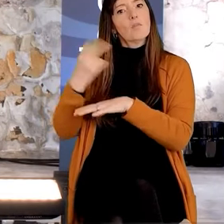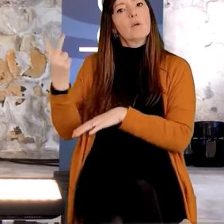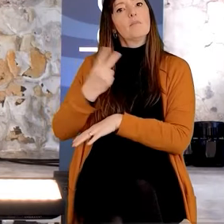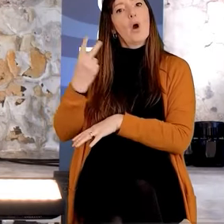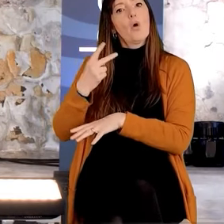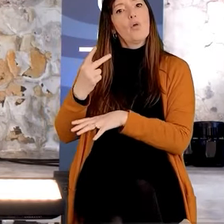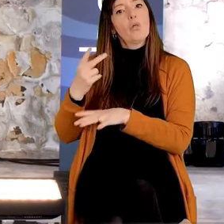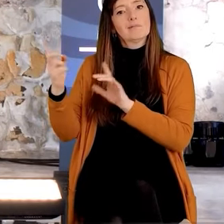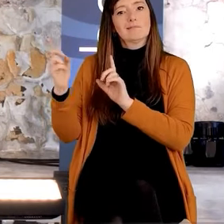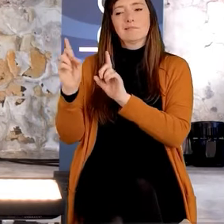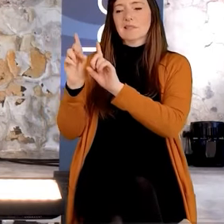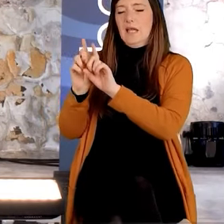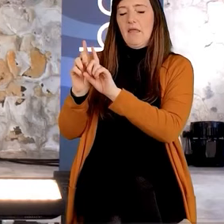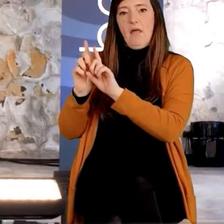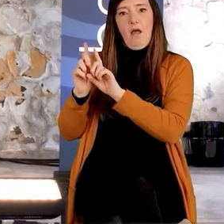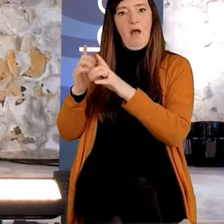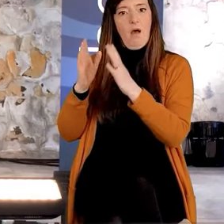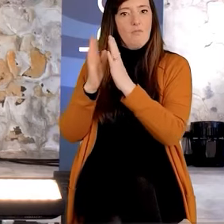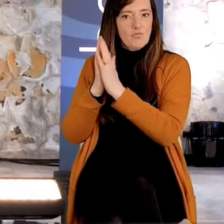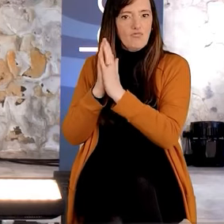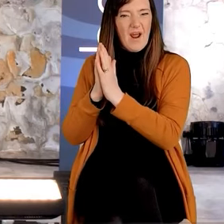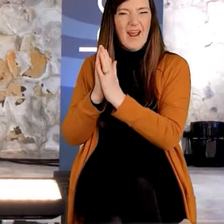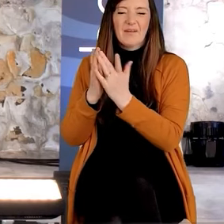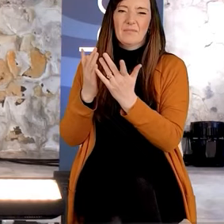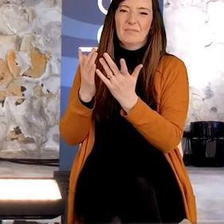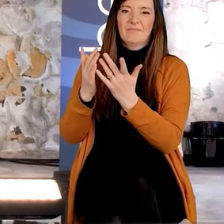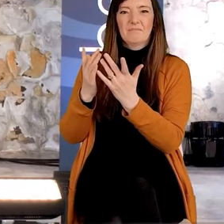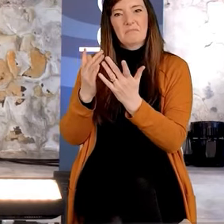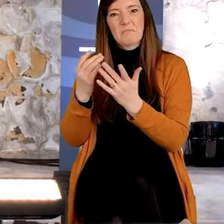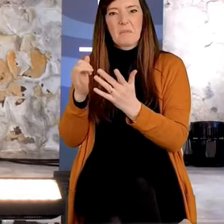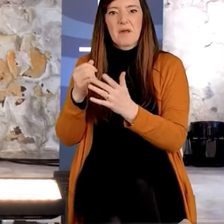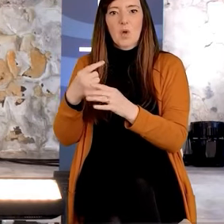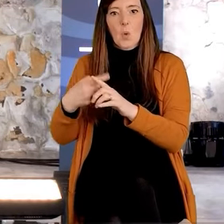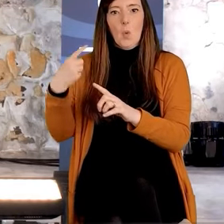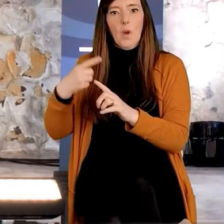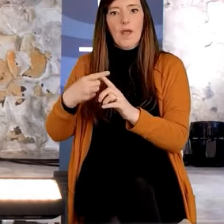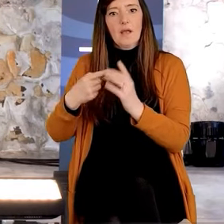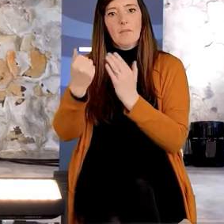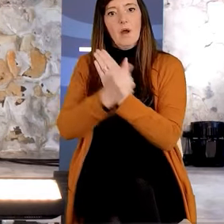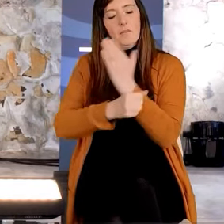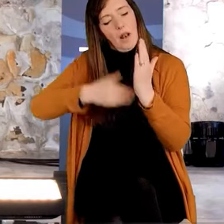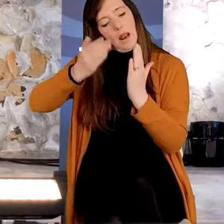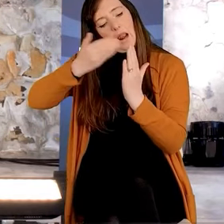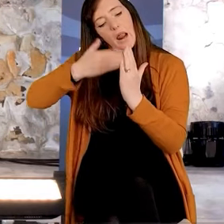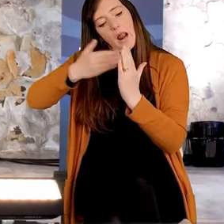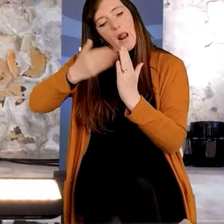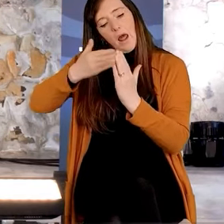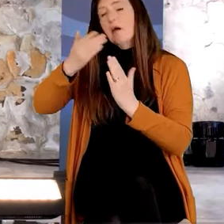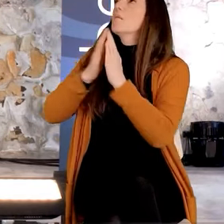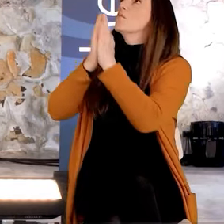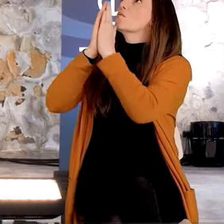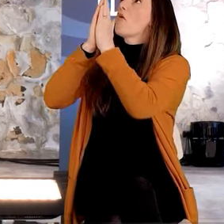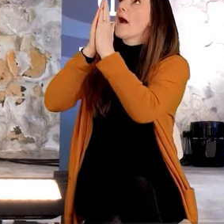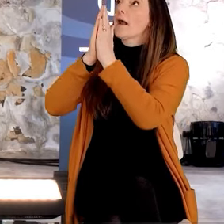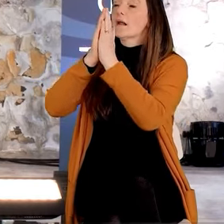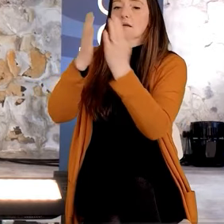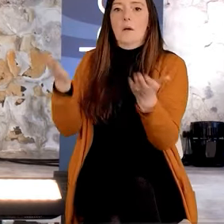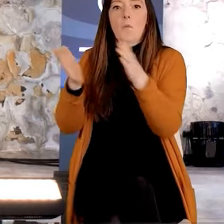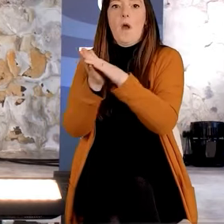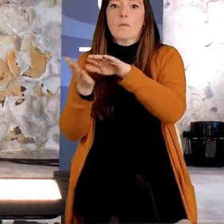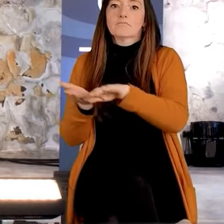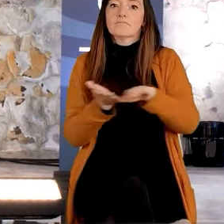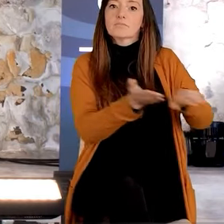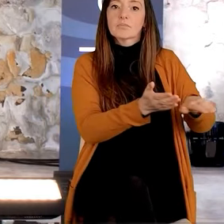but we might rush it quite quickly sometimes, might look at the Bible a little bit, pray a quick prayer, and then I forget all about what